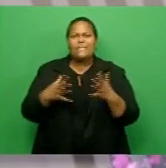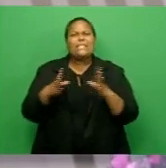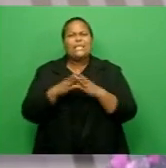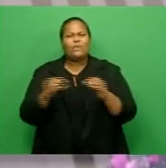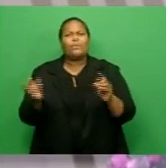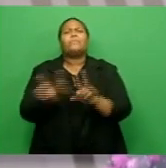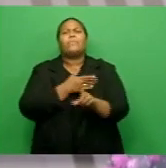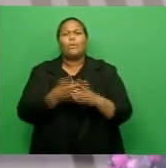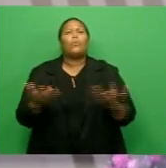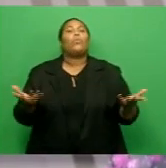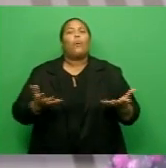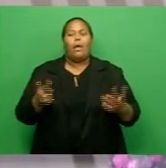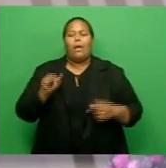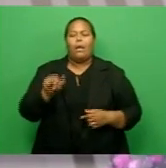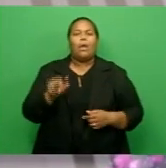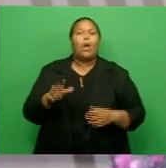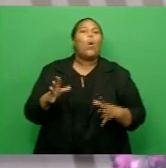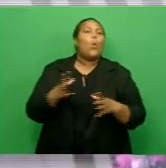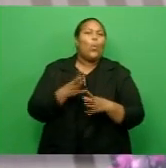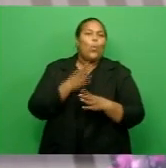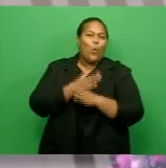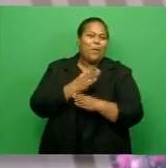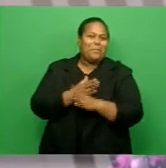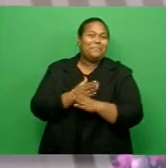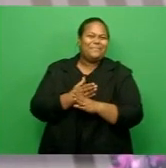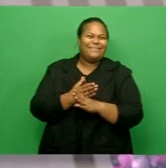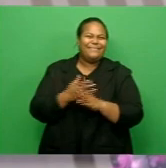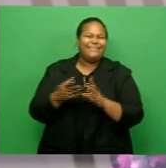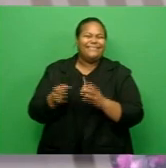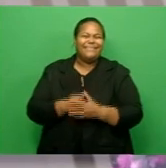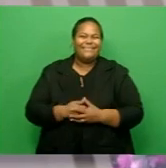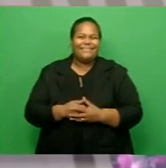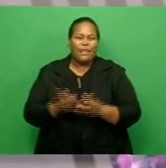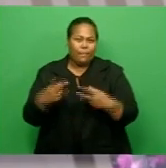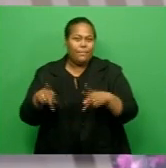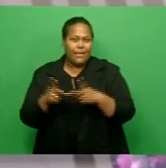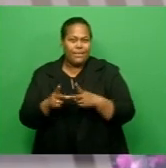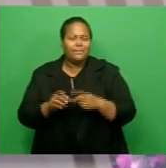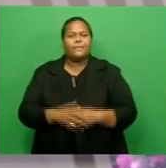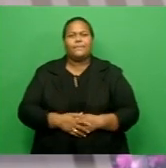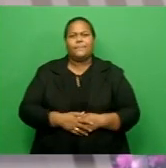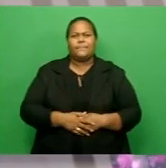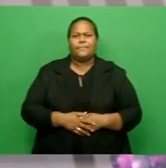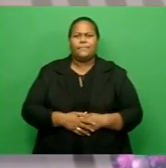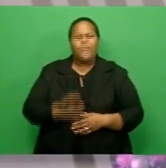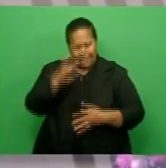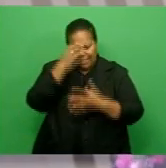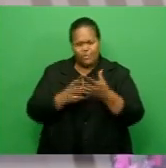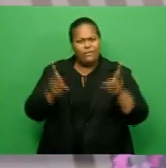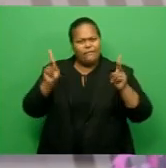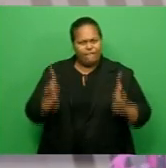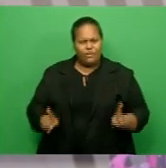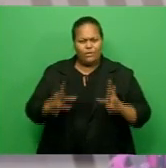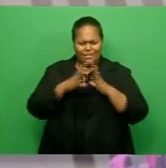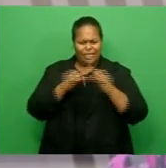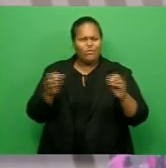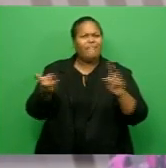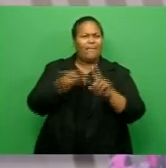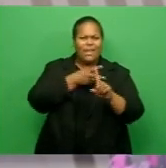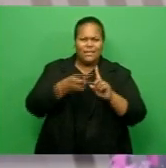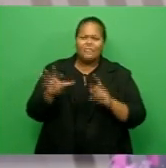workplace. 1 in 3 women in Fiji have experienced physical or sexual violence from a